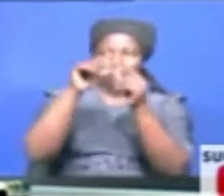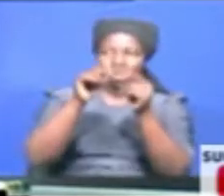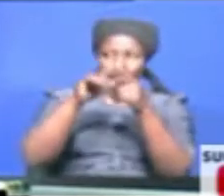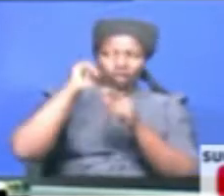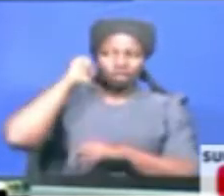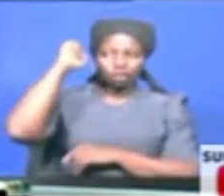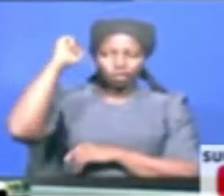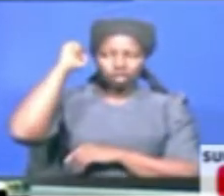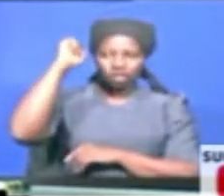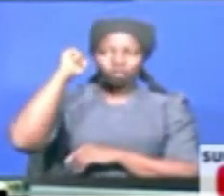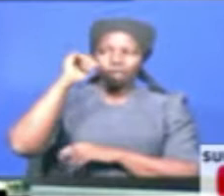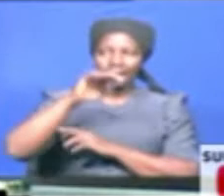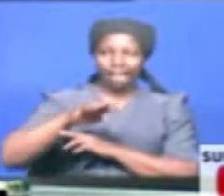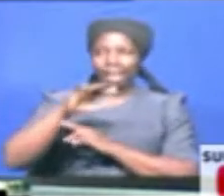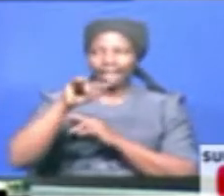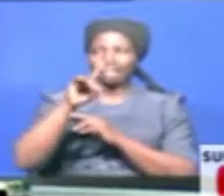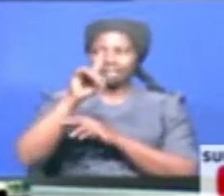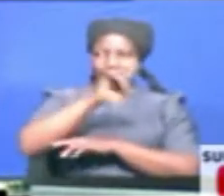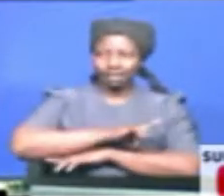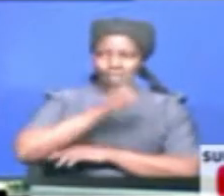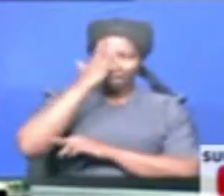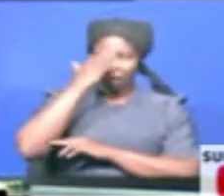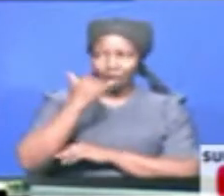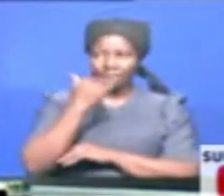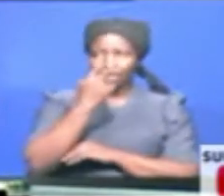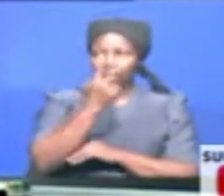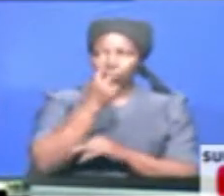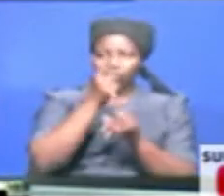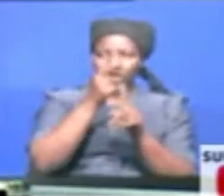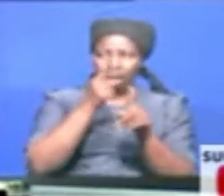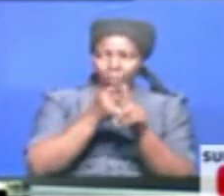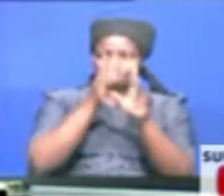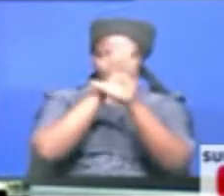arena this day. Why? Because two terms president,